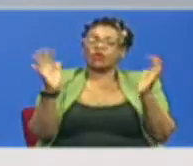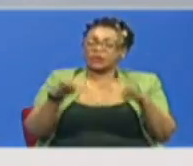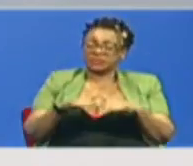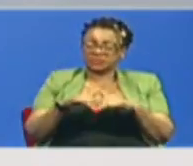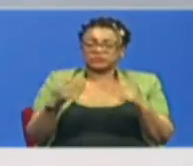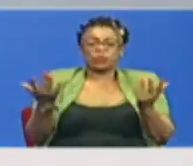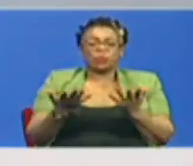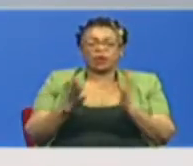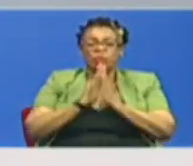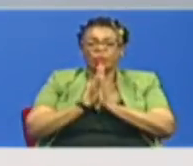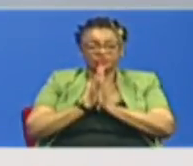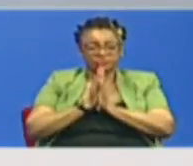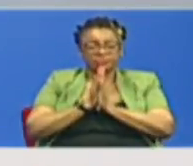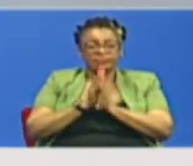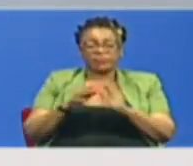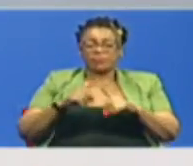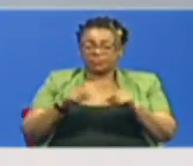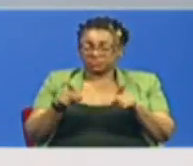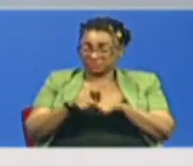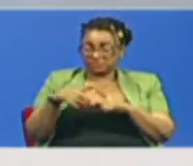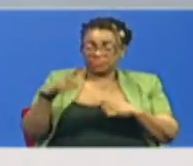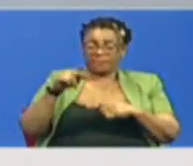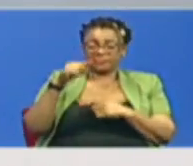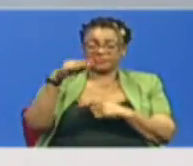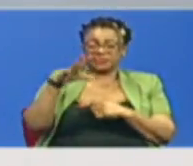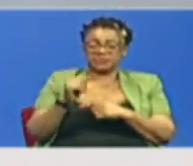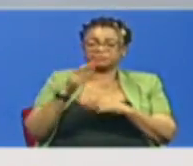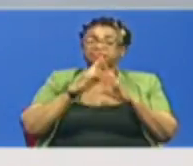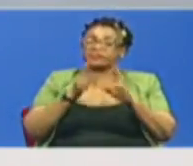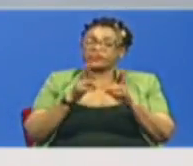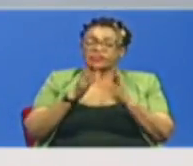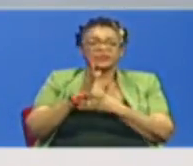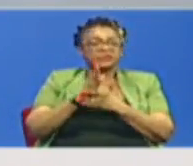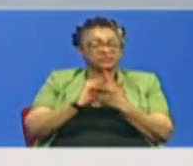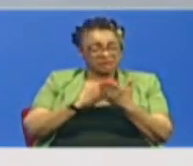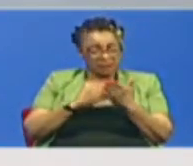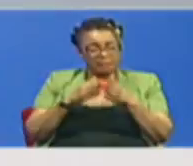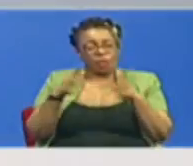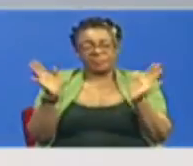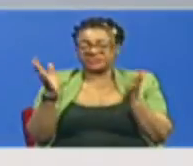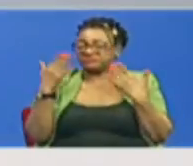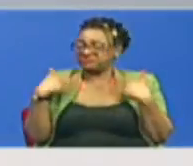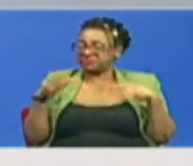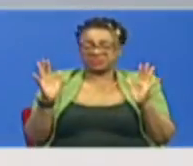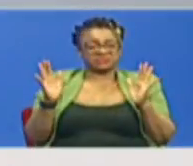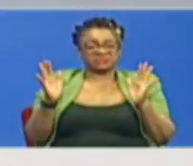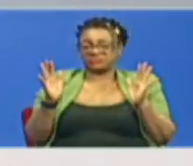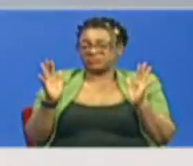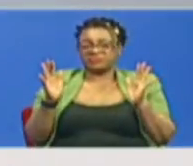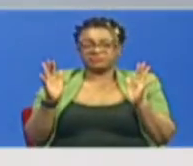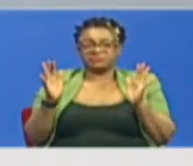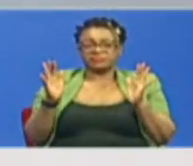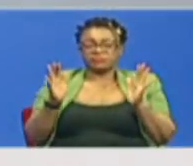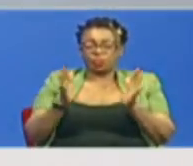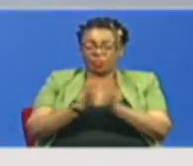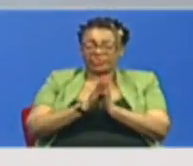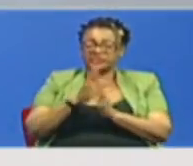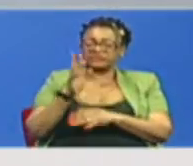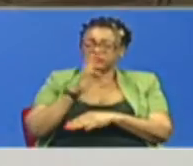worship. But as Ngina Kirori reports, some have gone ahead to open their doors, albeit with strict